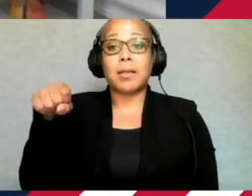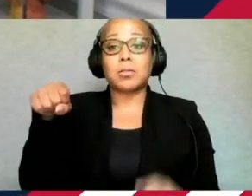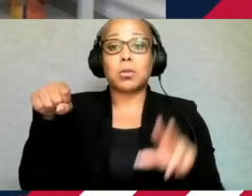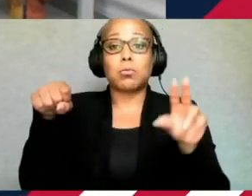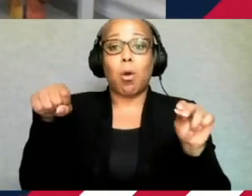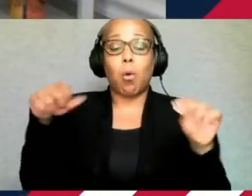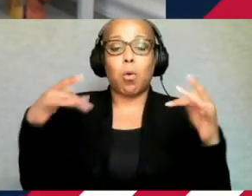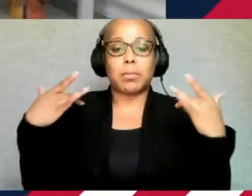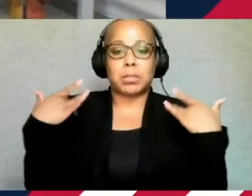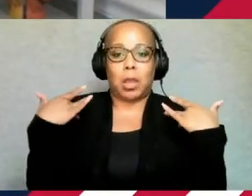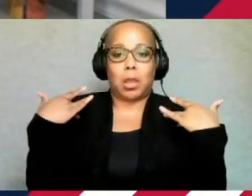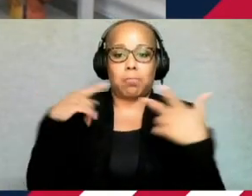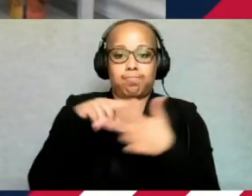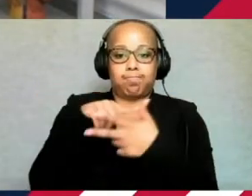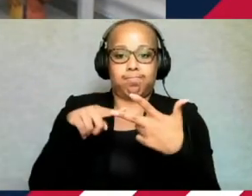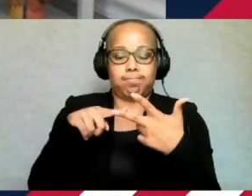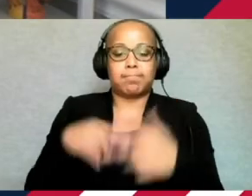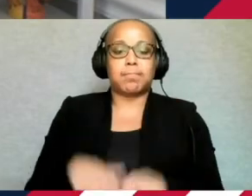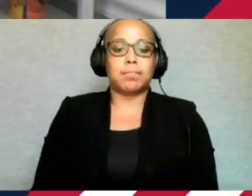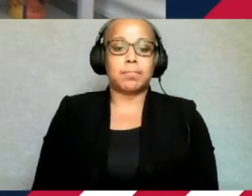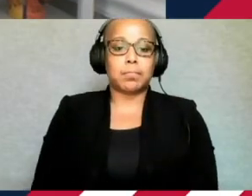abstain.